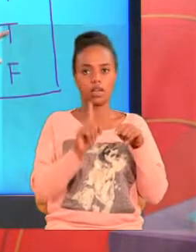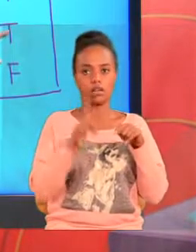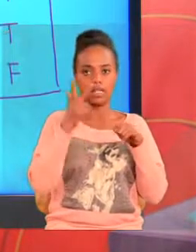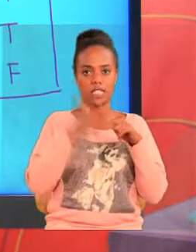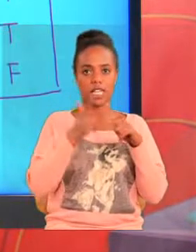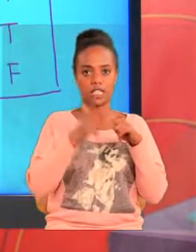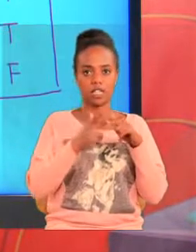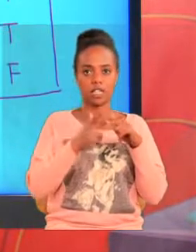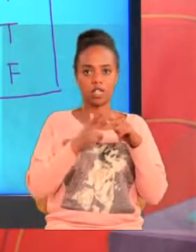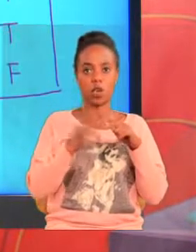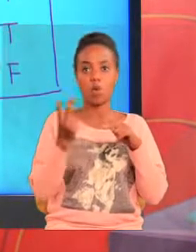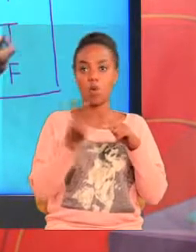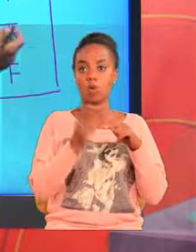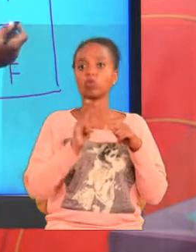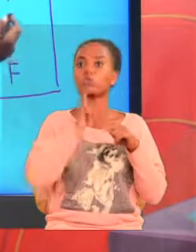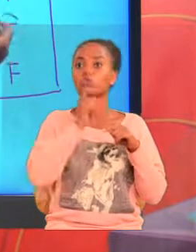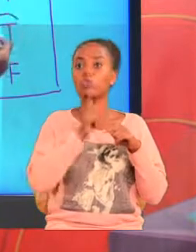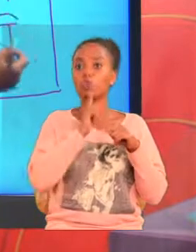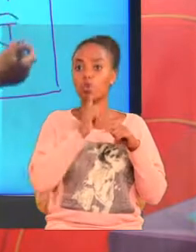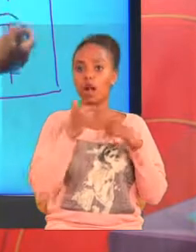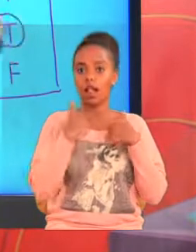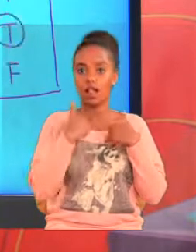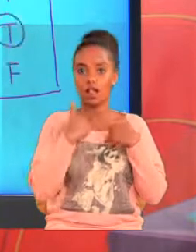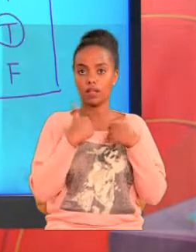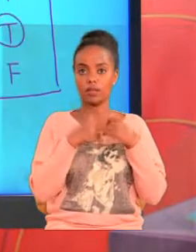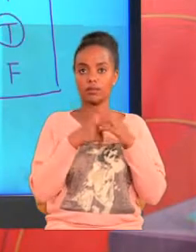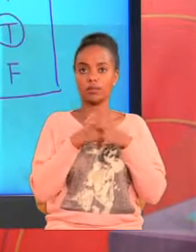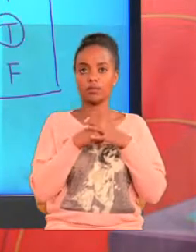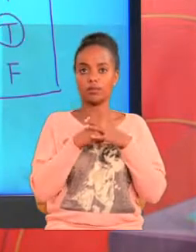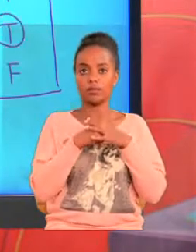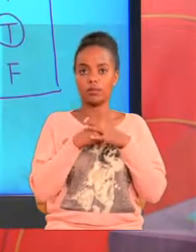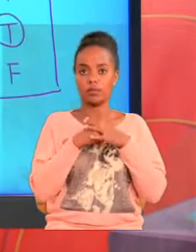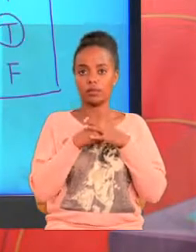row, both are true here.